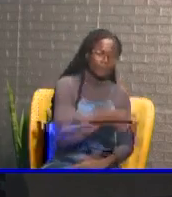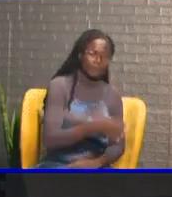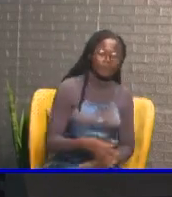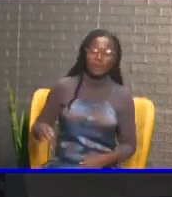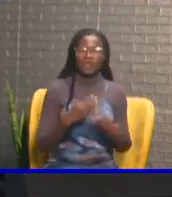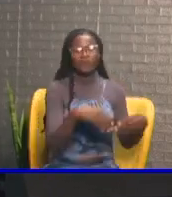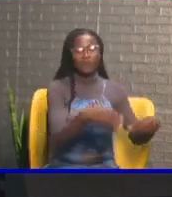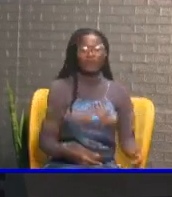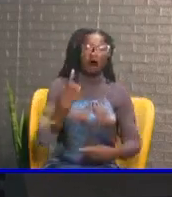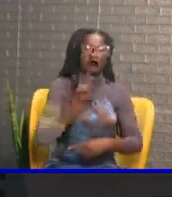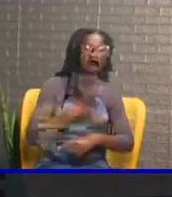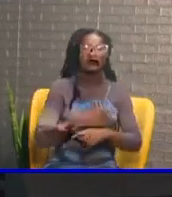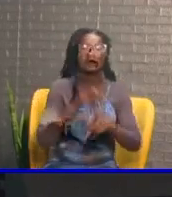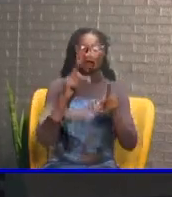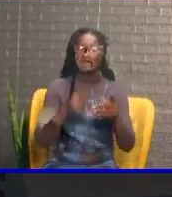You say,